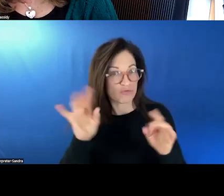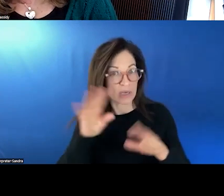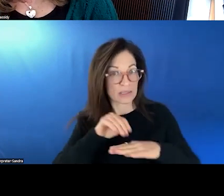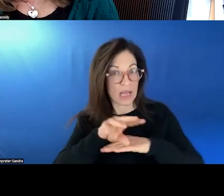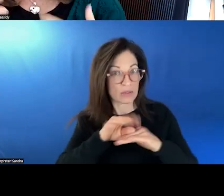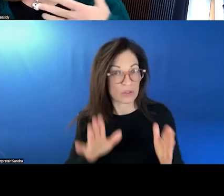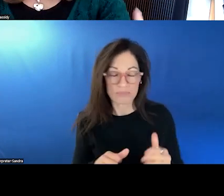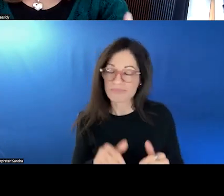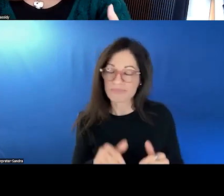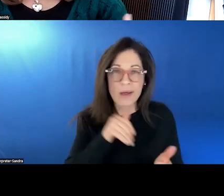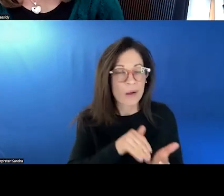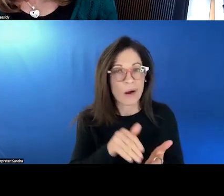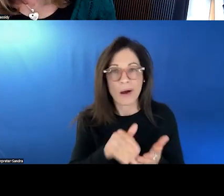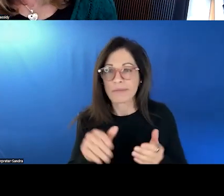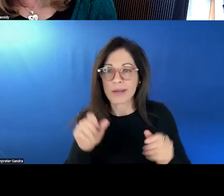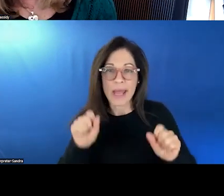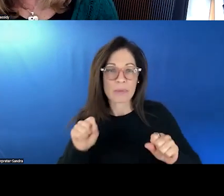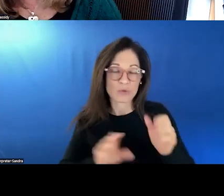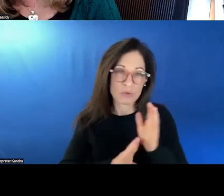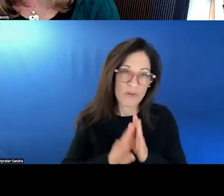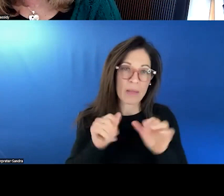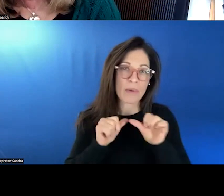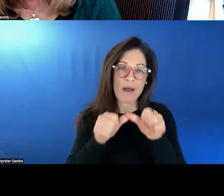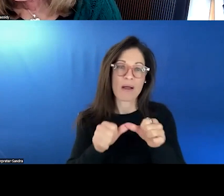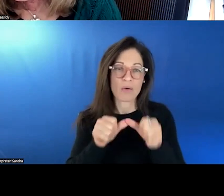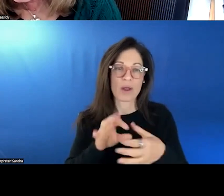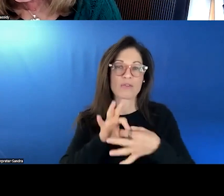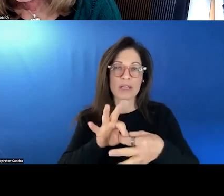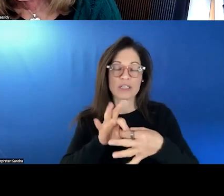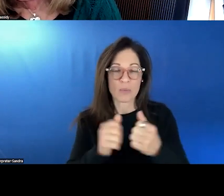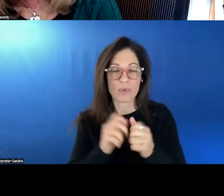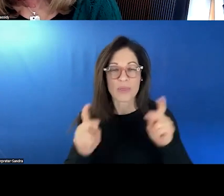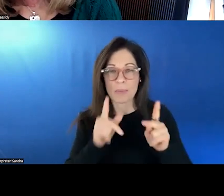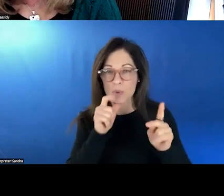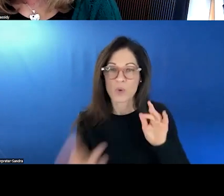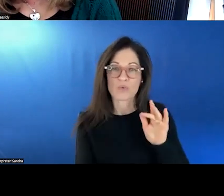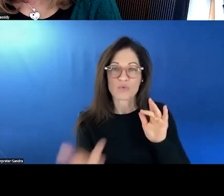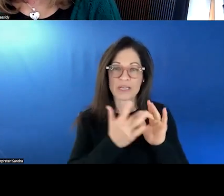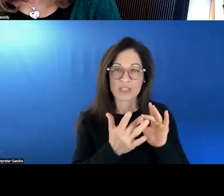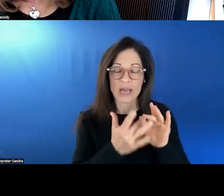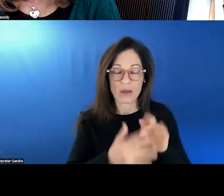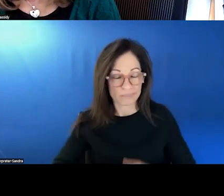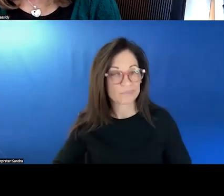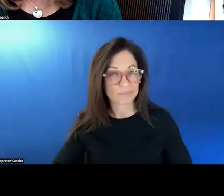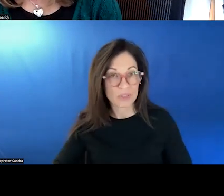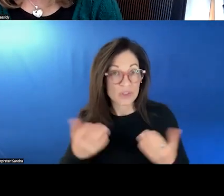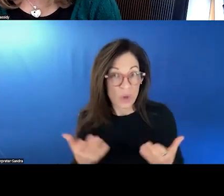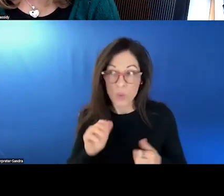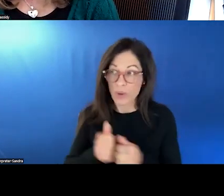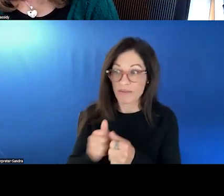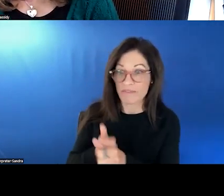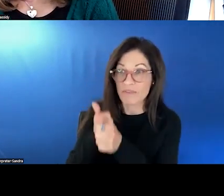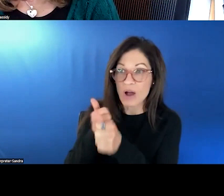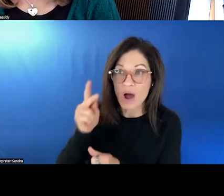get to develop ongoing relationships with the people who reach out. So with follow-up, we have